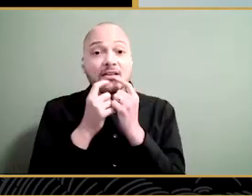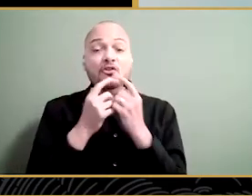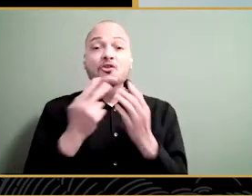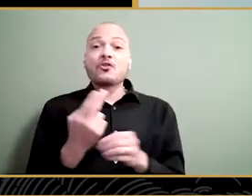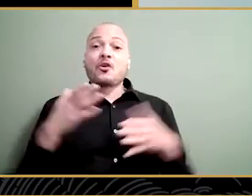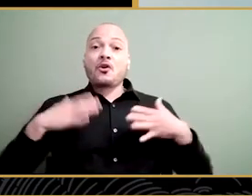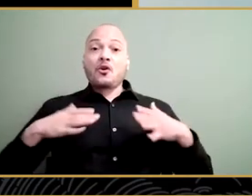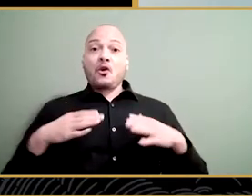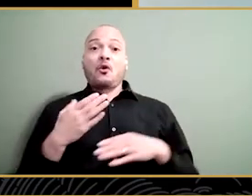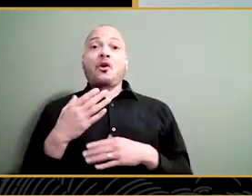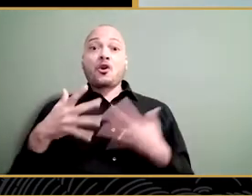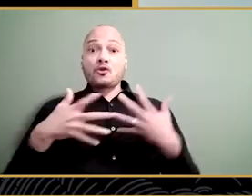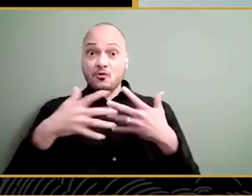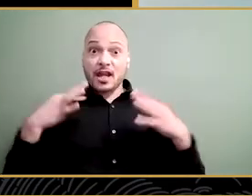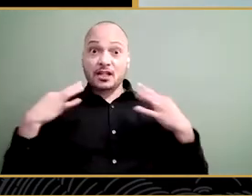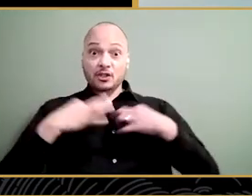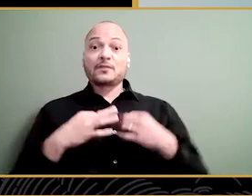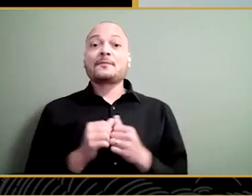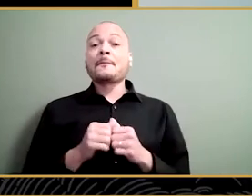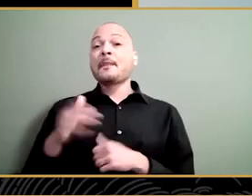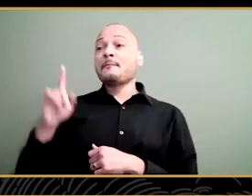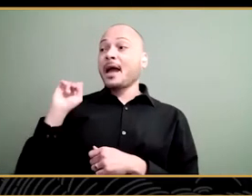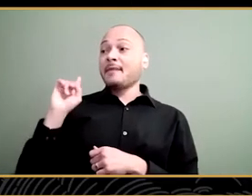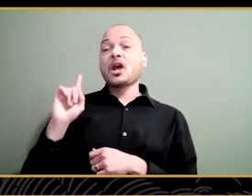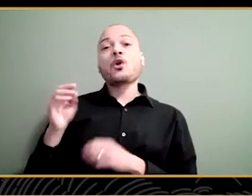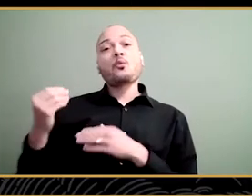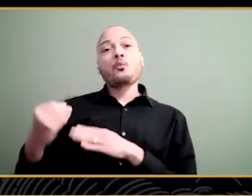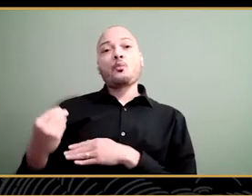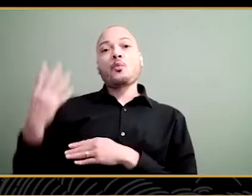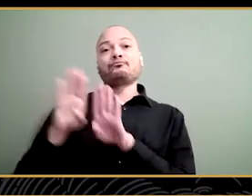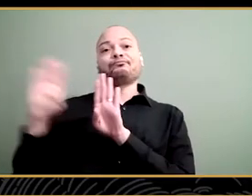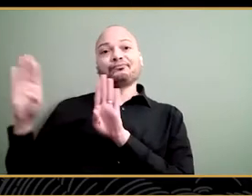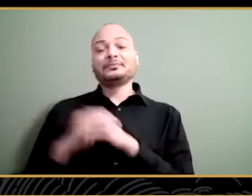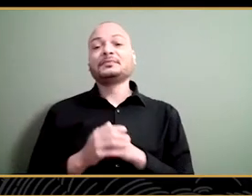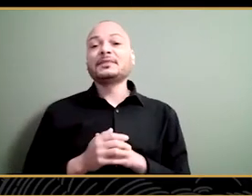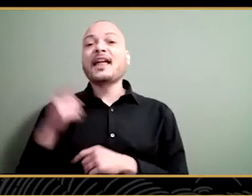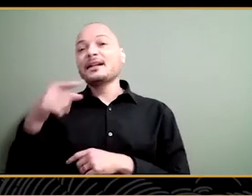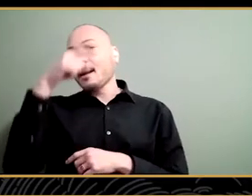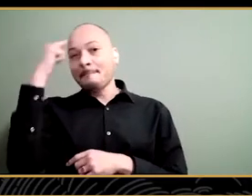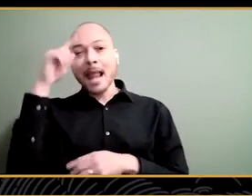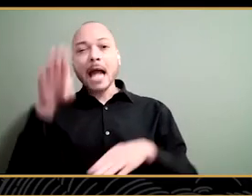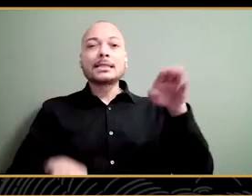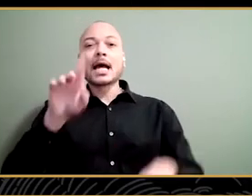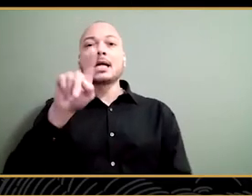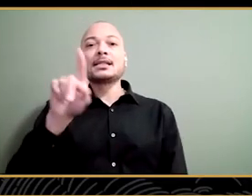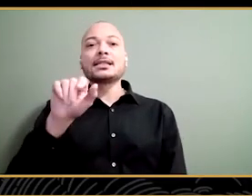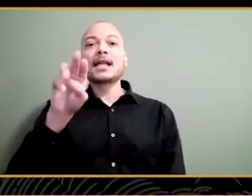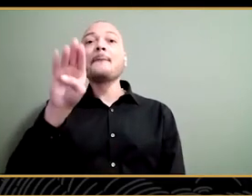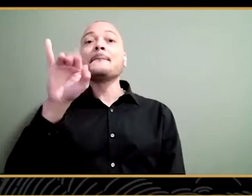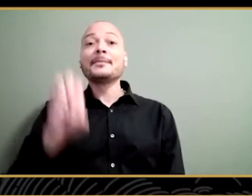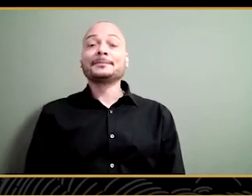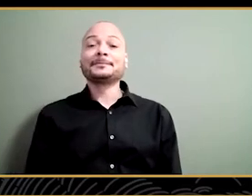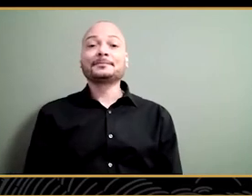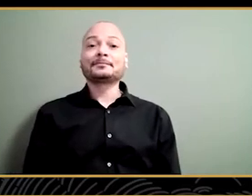and jean jacket. Behind me is a white wall background. This is black zombie. Lines of poetry appear. I feel